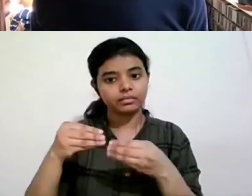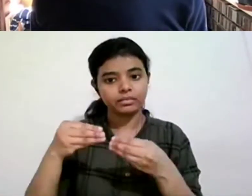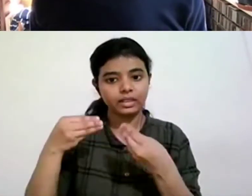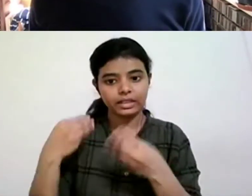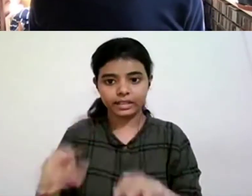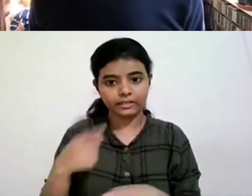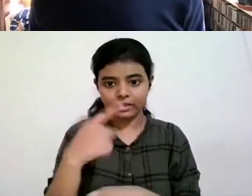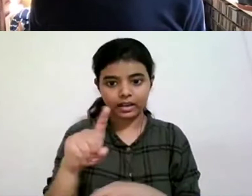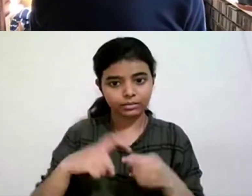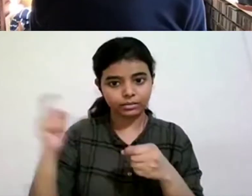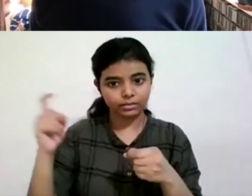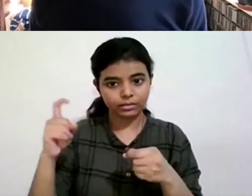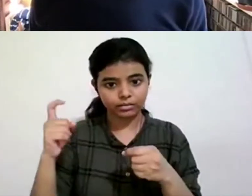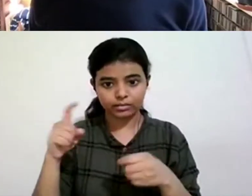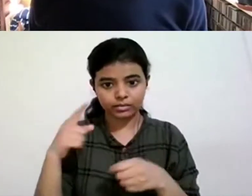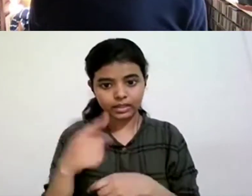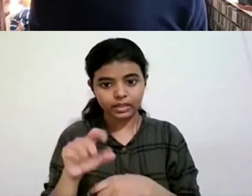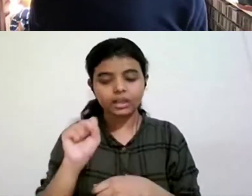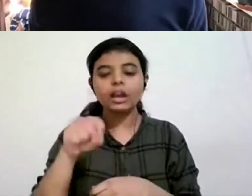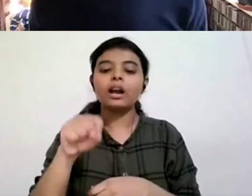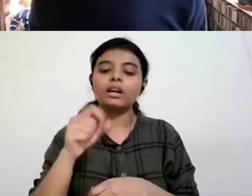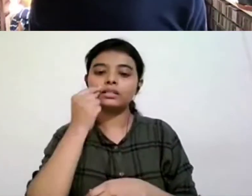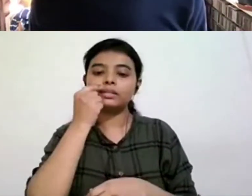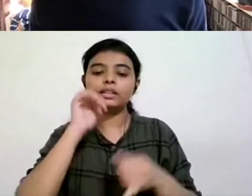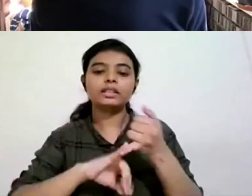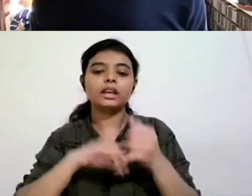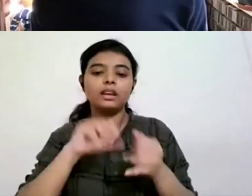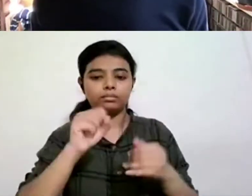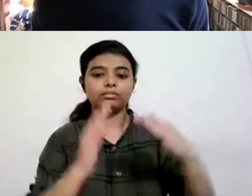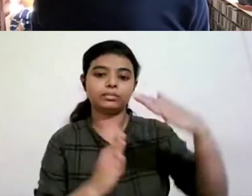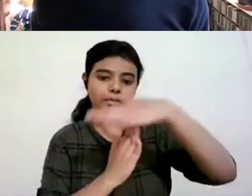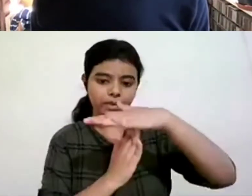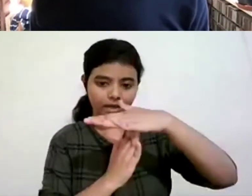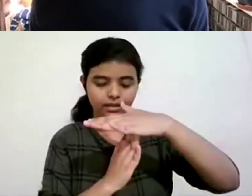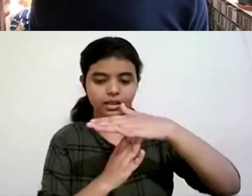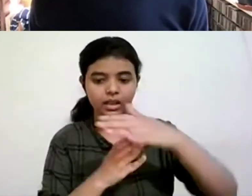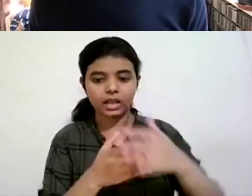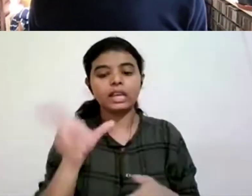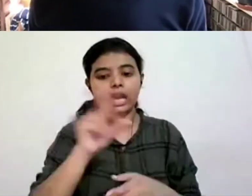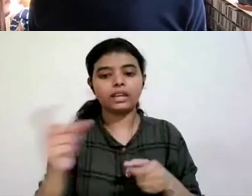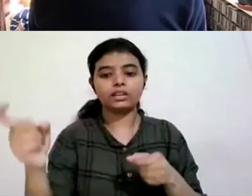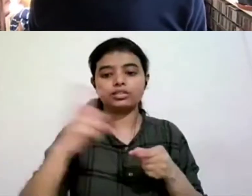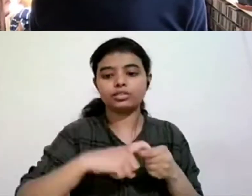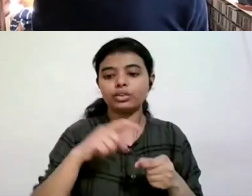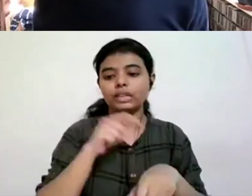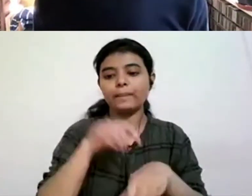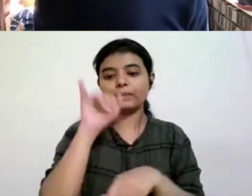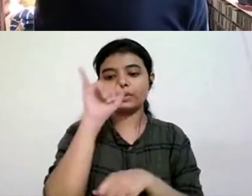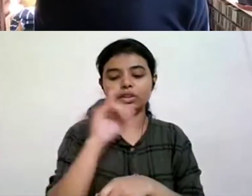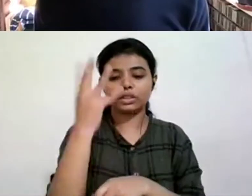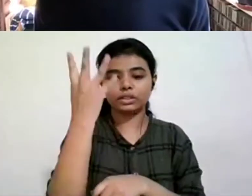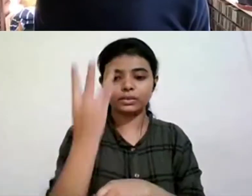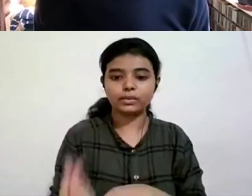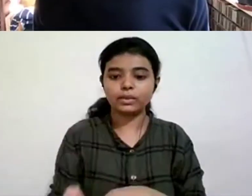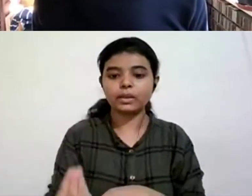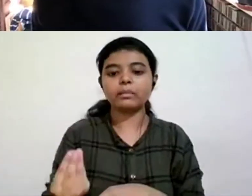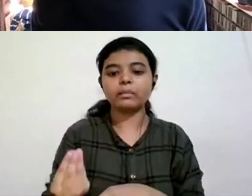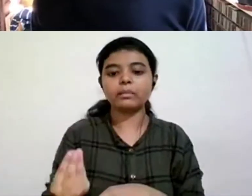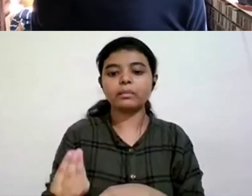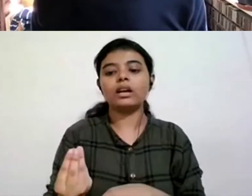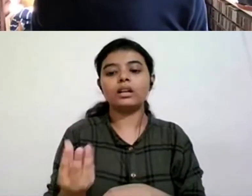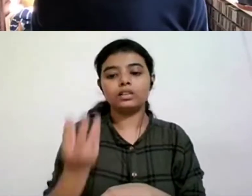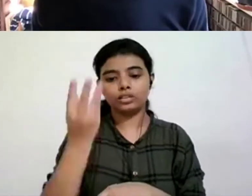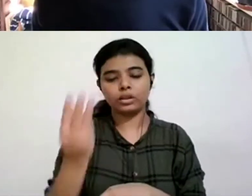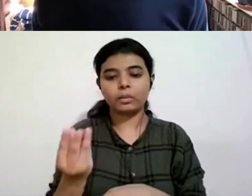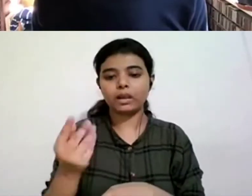then they join up. We break and we shall rejoin at 6 p.m. for the final